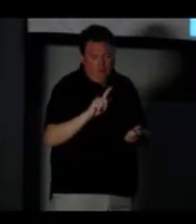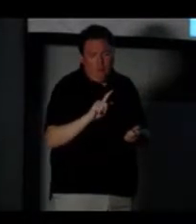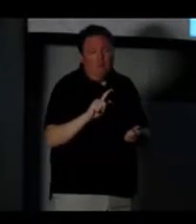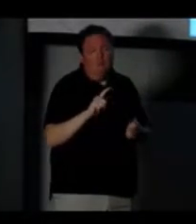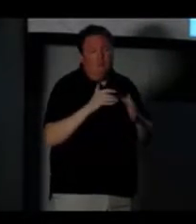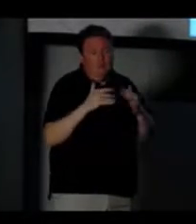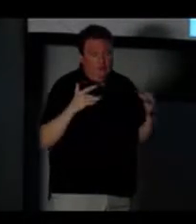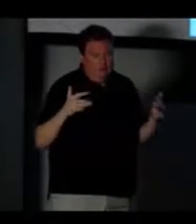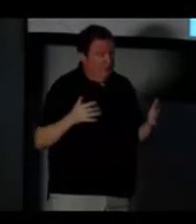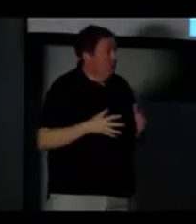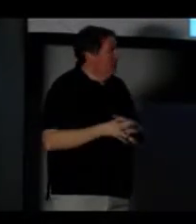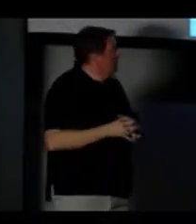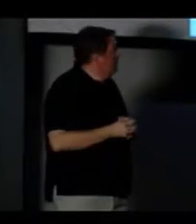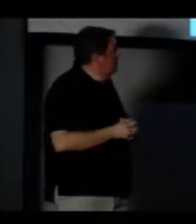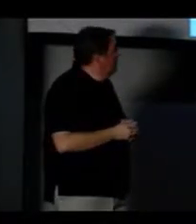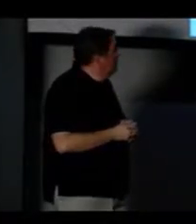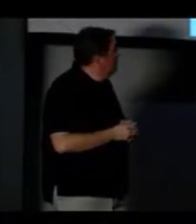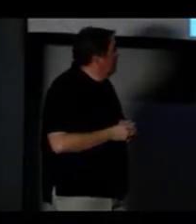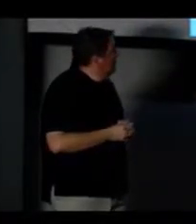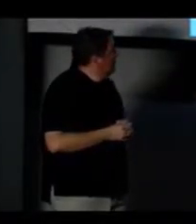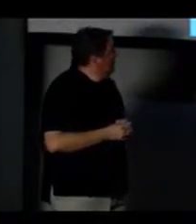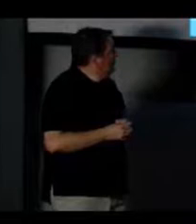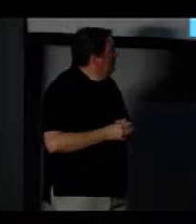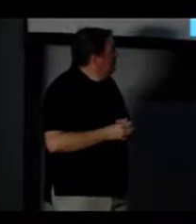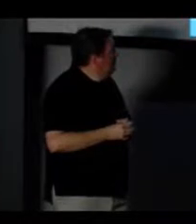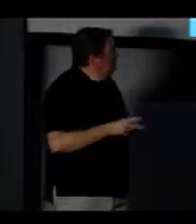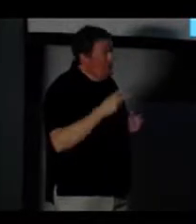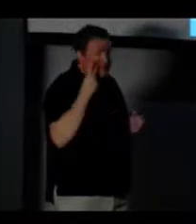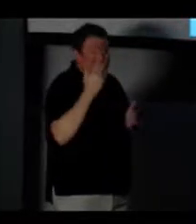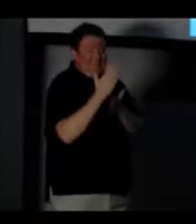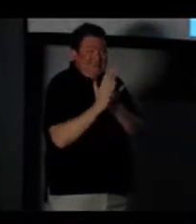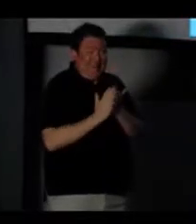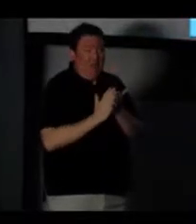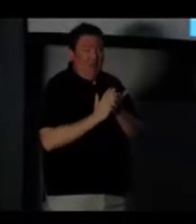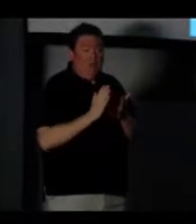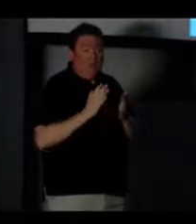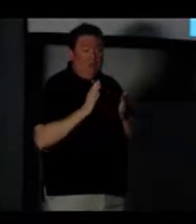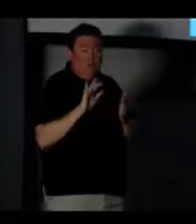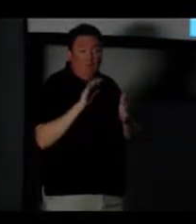can also see some areas on this map where there's still a lot of biodiversity left.